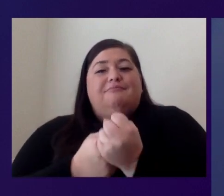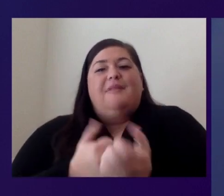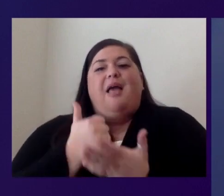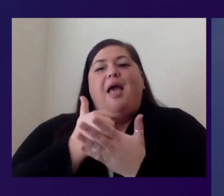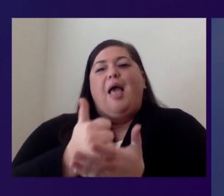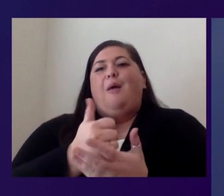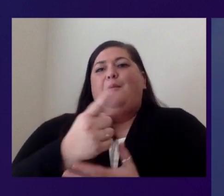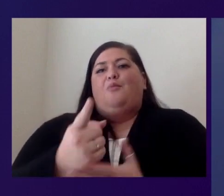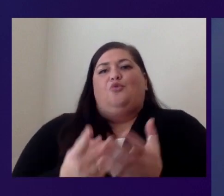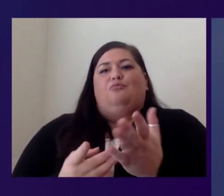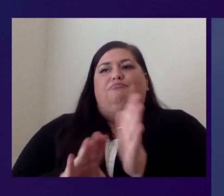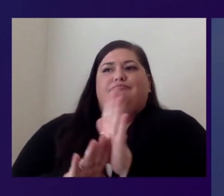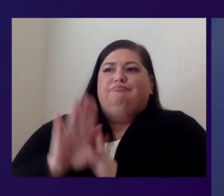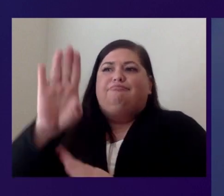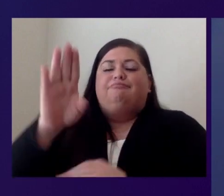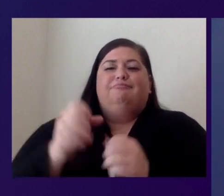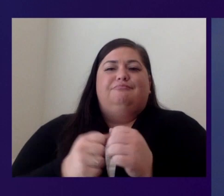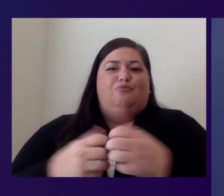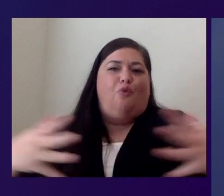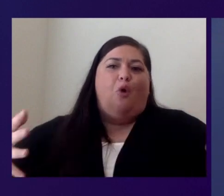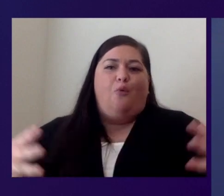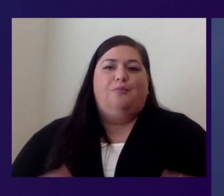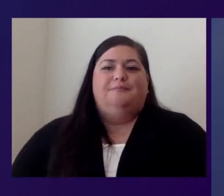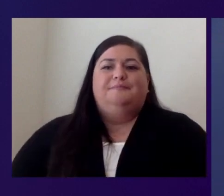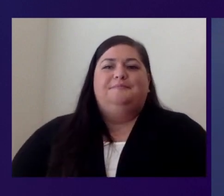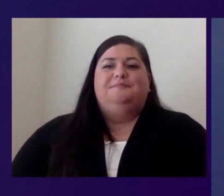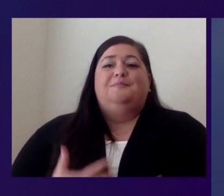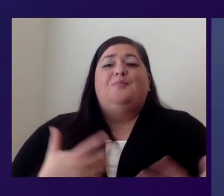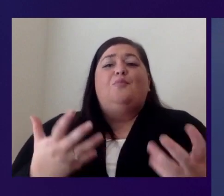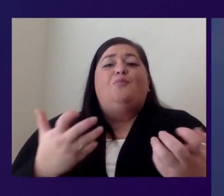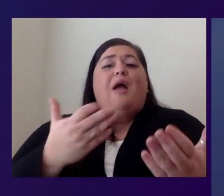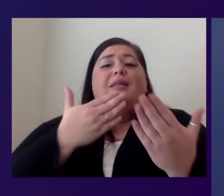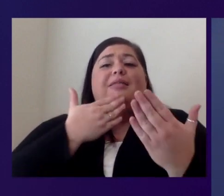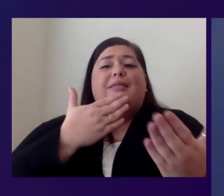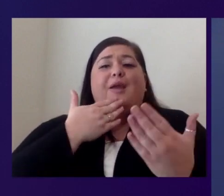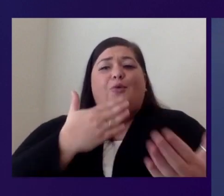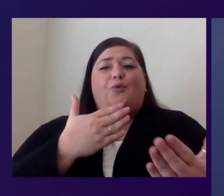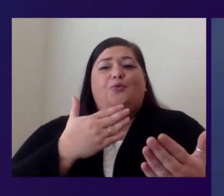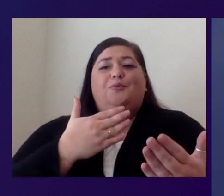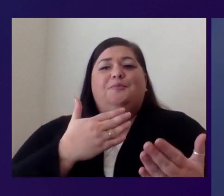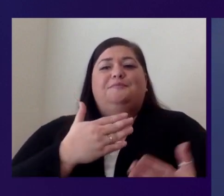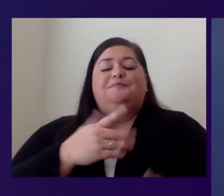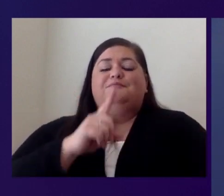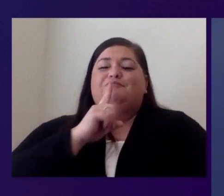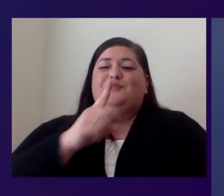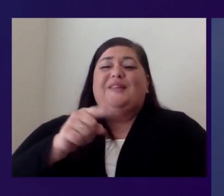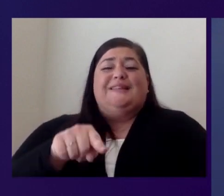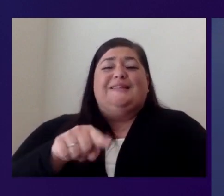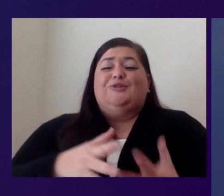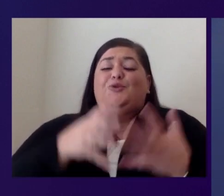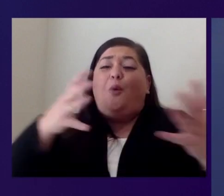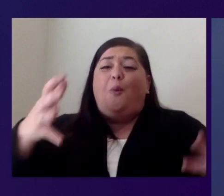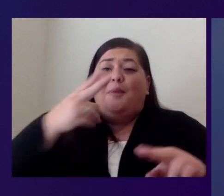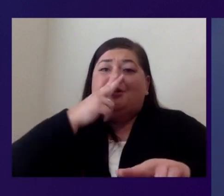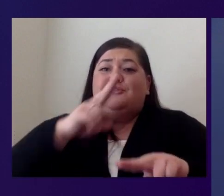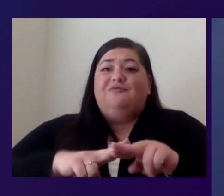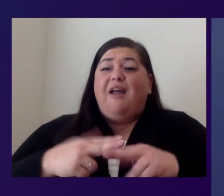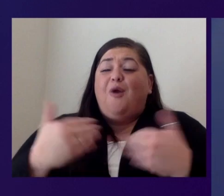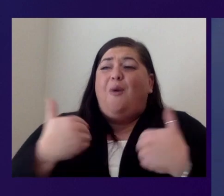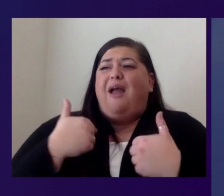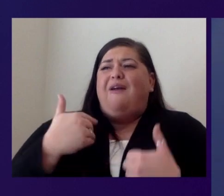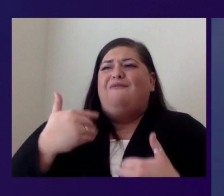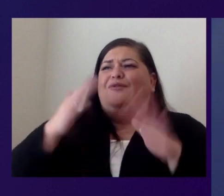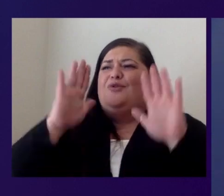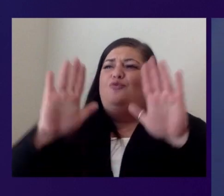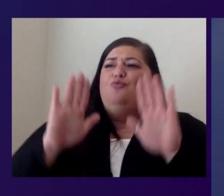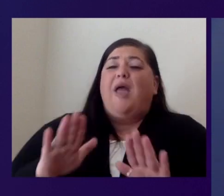use case. I want to thank you so much from the bottom of my heart. This is a ton of fun. We've got a great production crew. We've got a great agenda